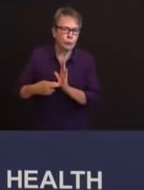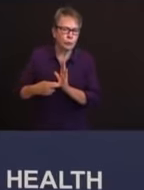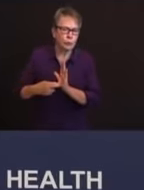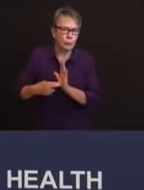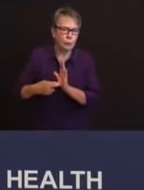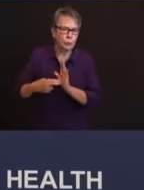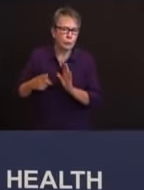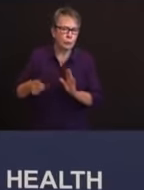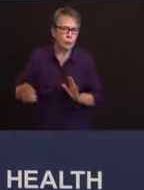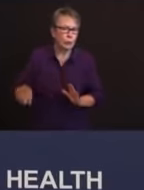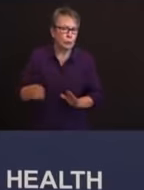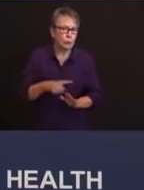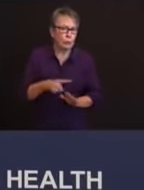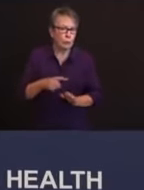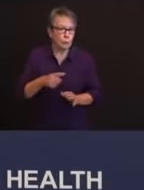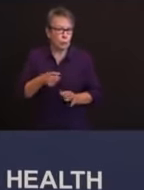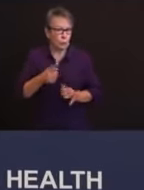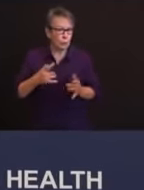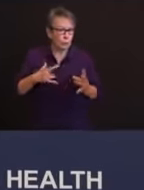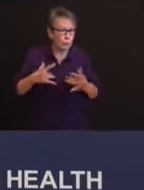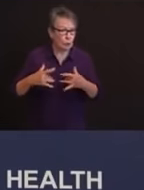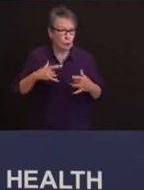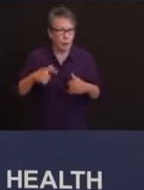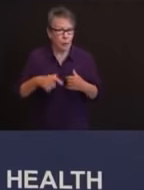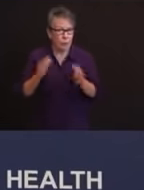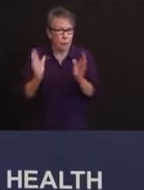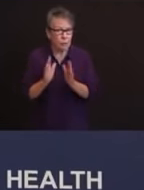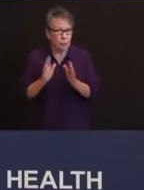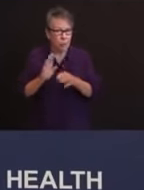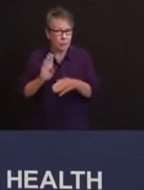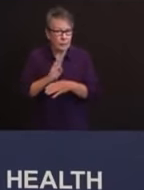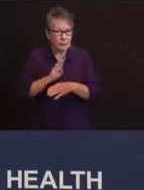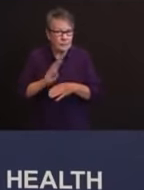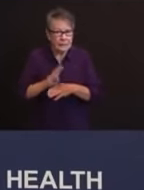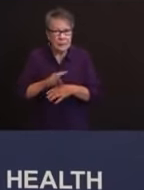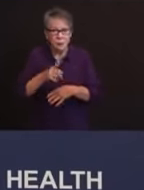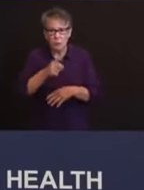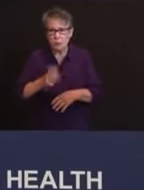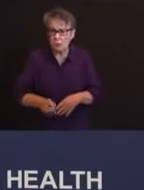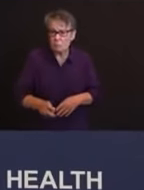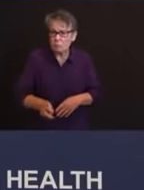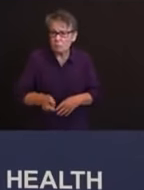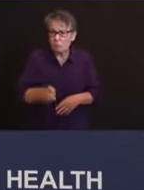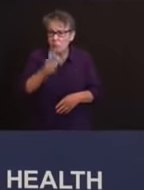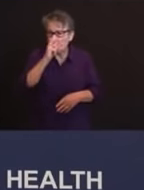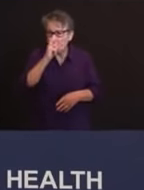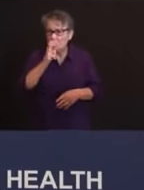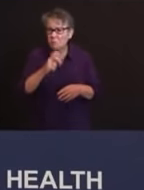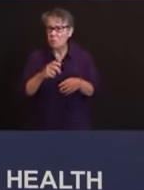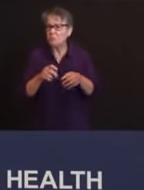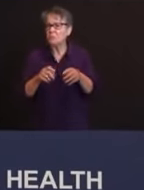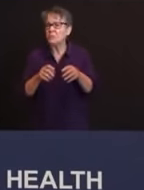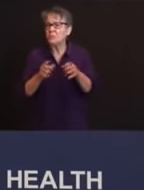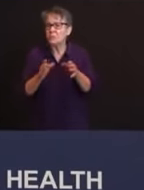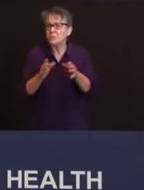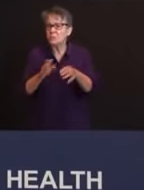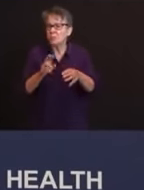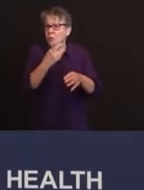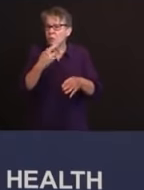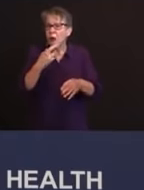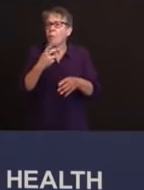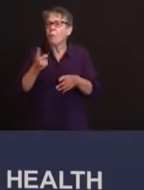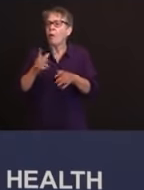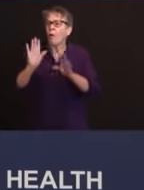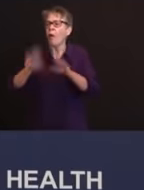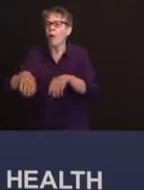more people to gather inside in private homes, which is obviously something that you've said has led to more spikes. So what do you think